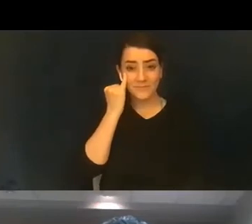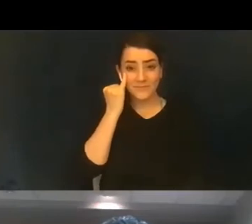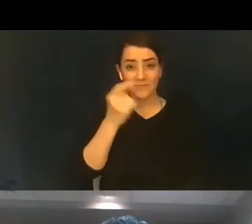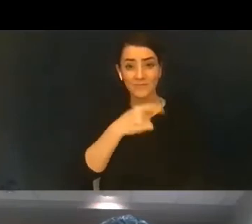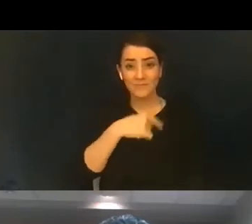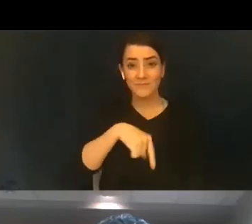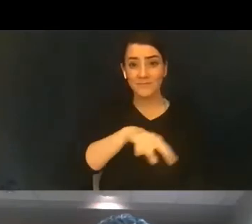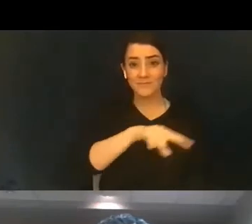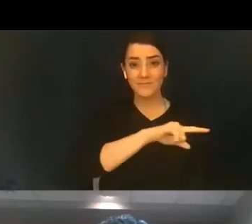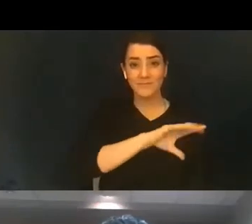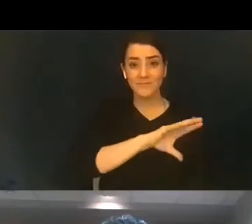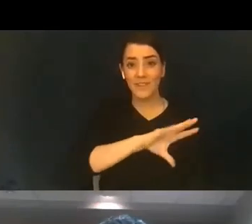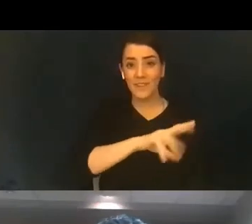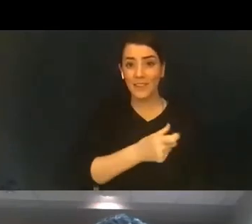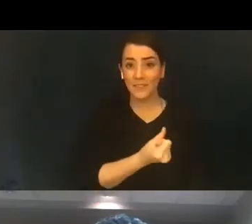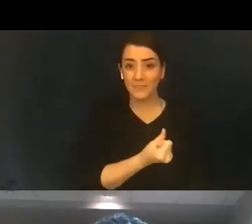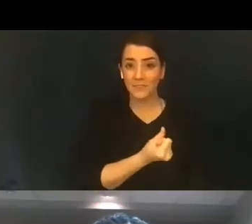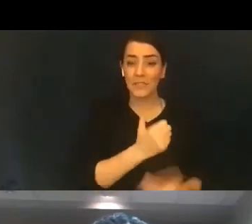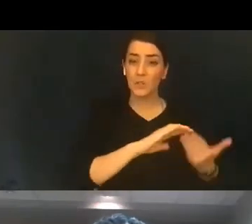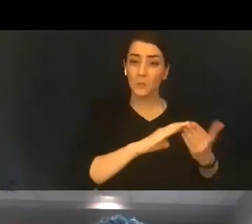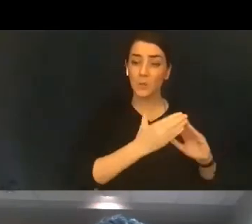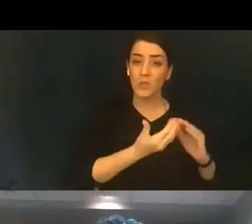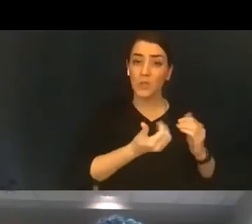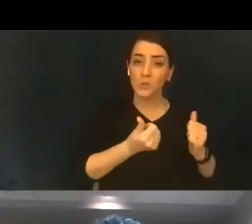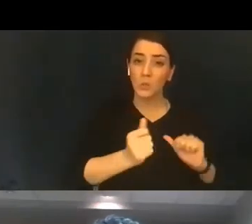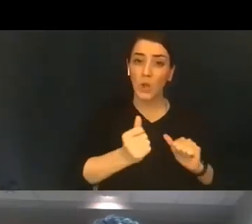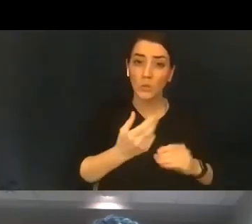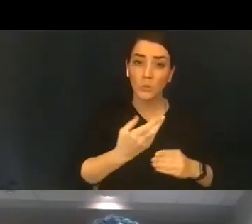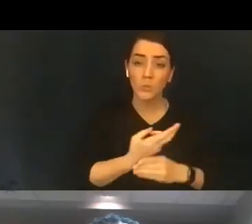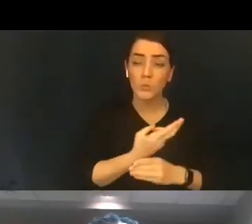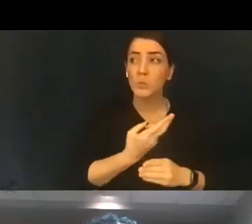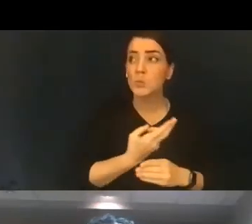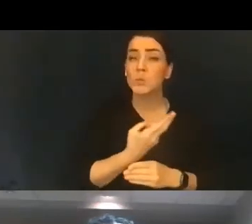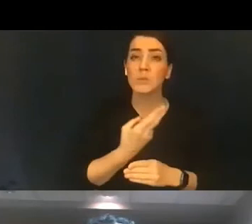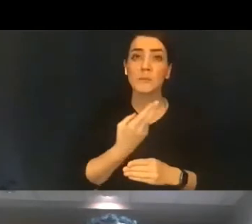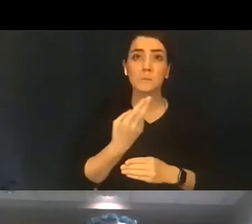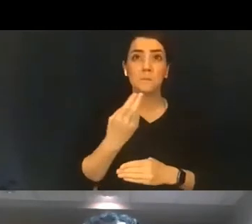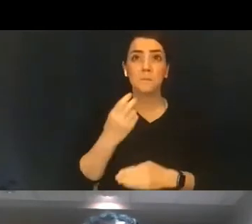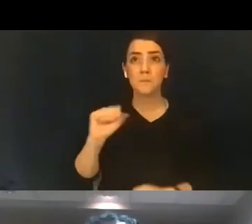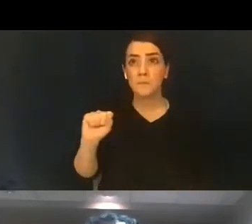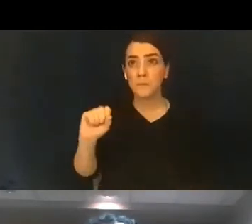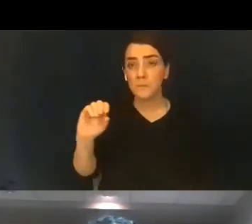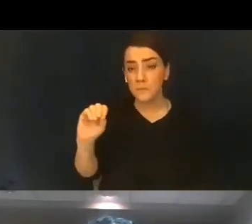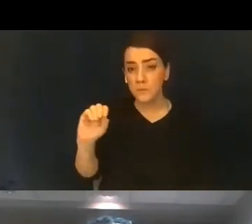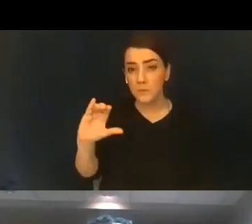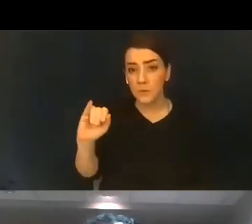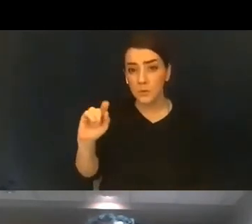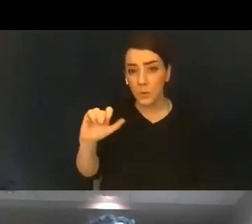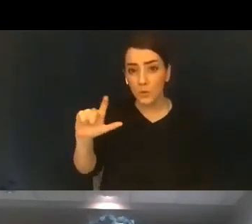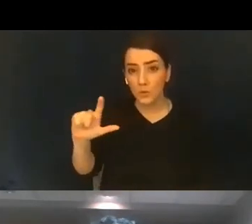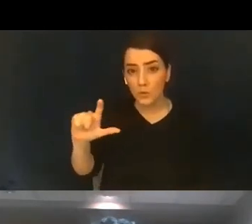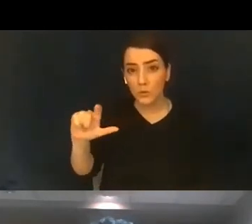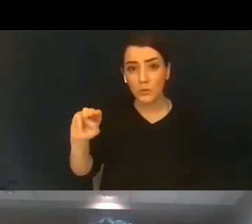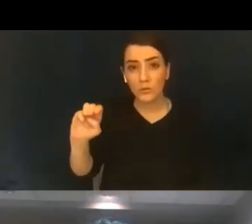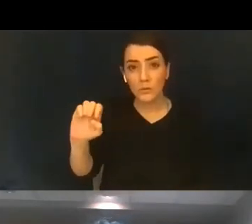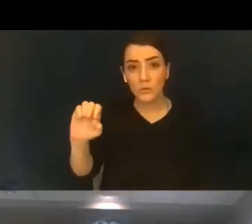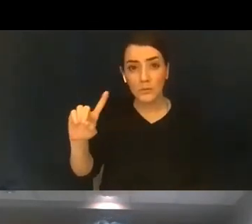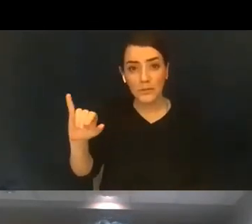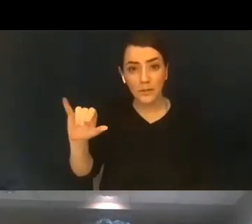efficient in using social media and video conferencing, and unless we can lure people into sharing more about